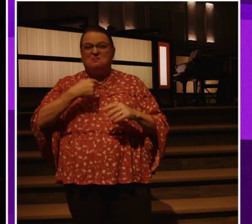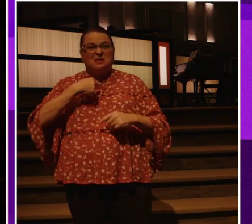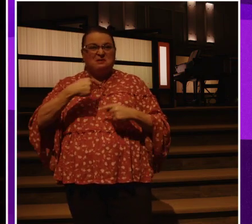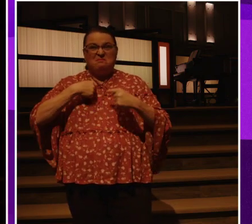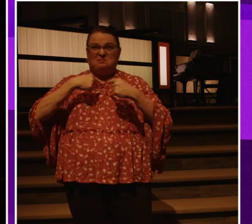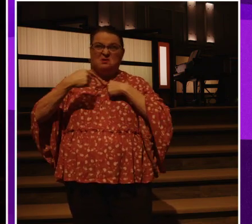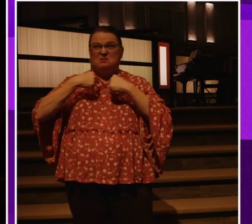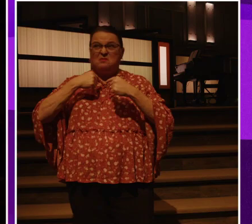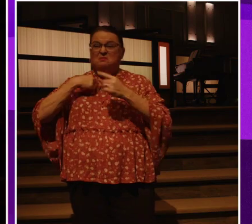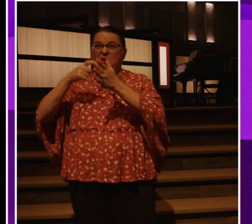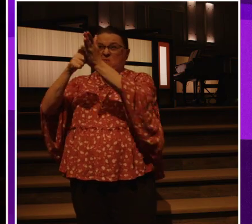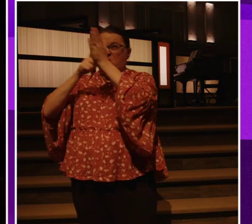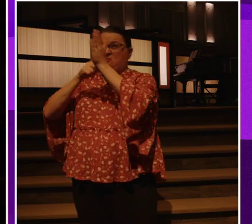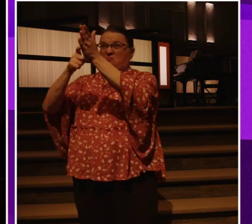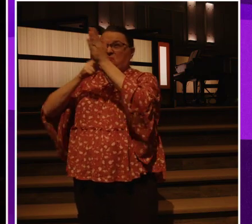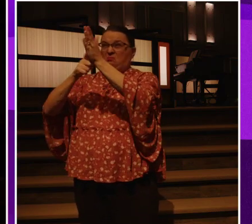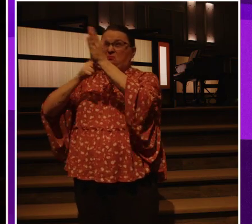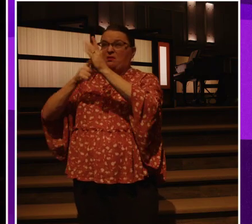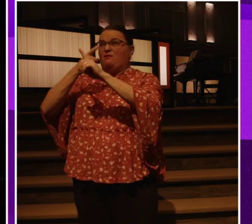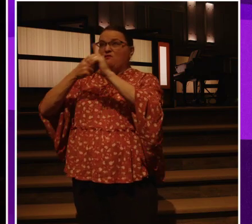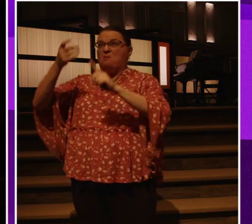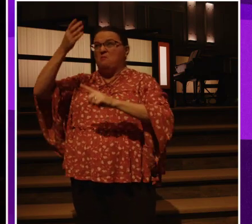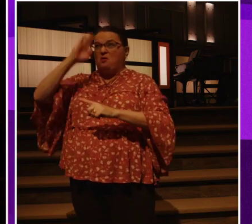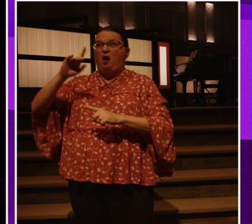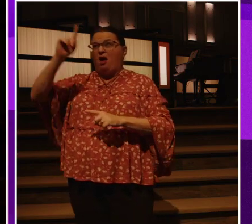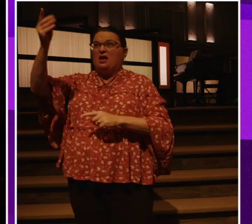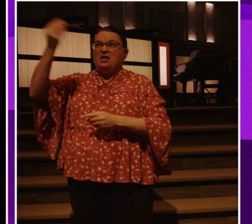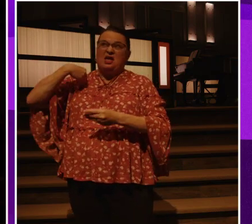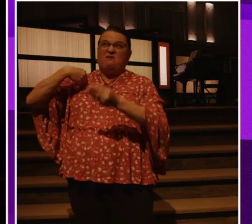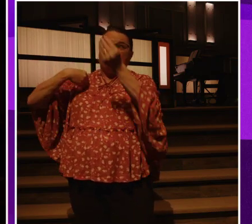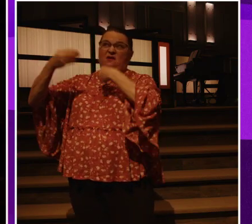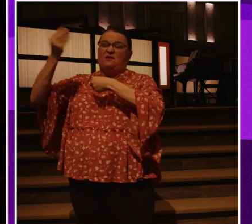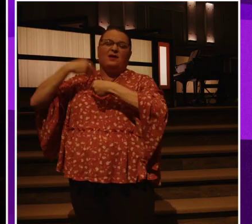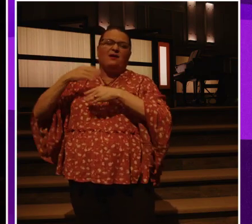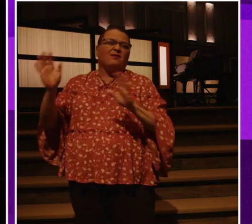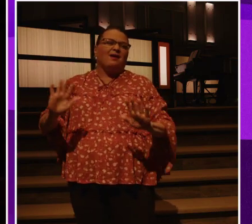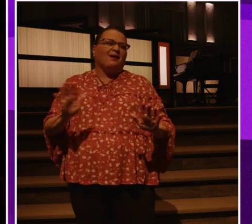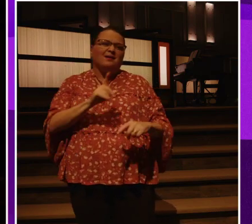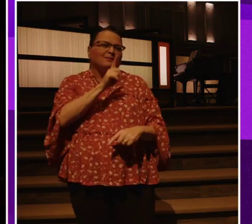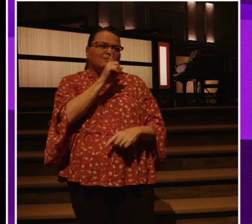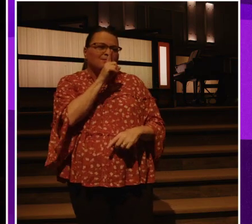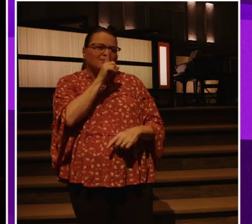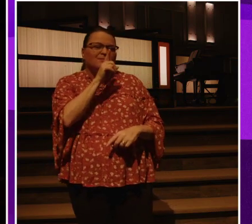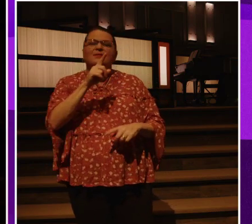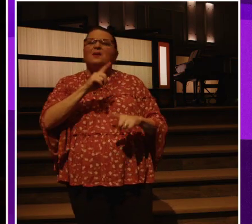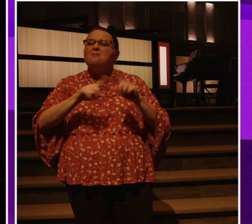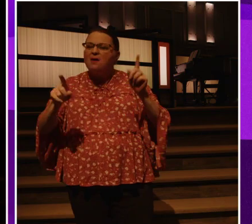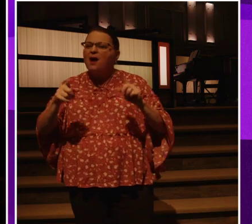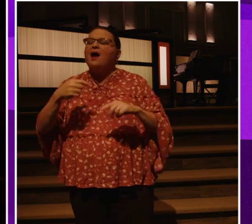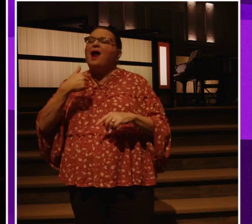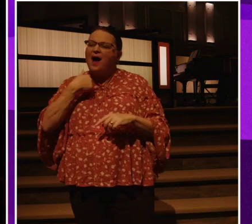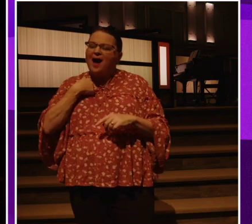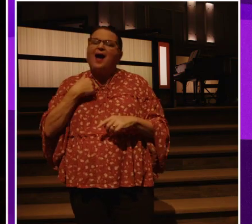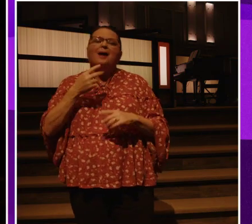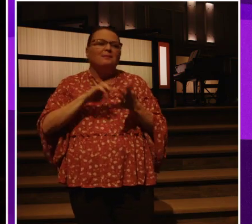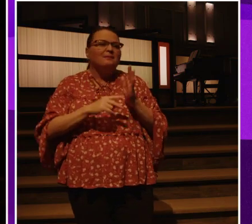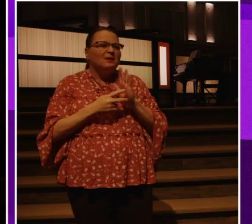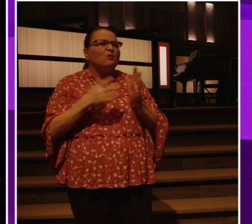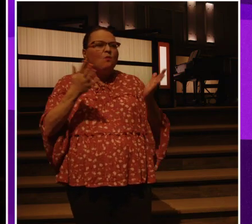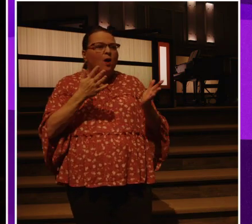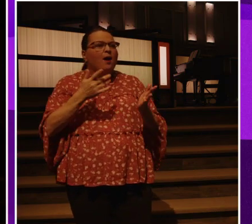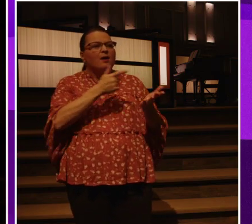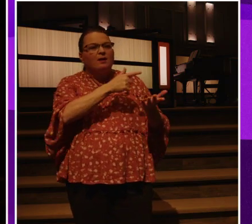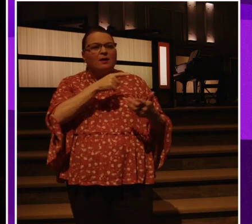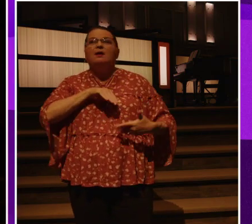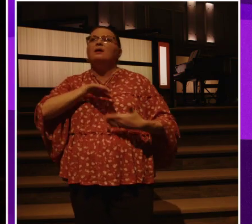God his obligation to me. I do mean to take the side of being honest in the